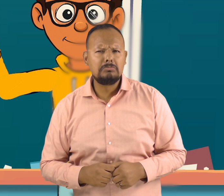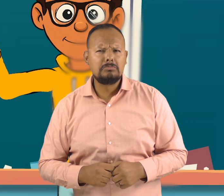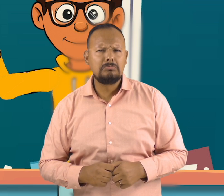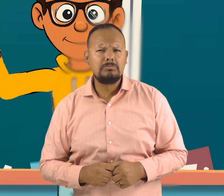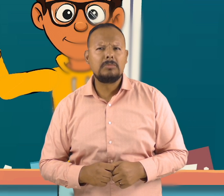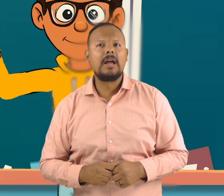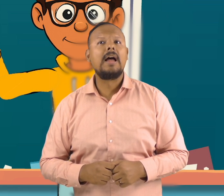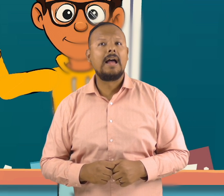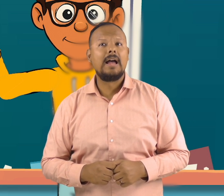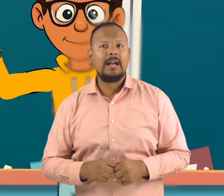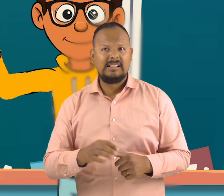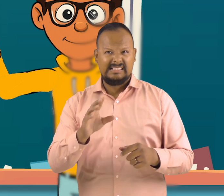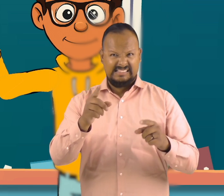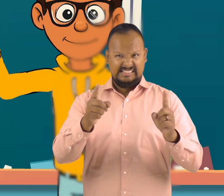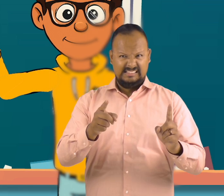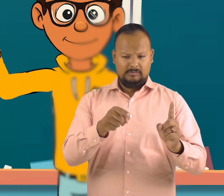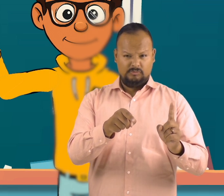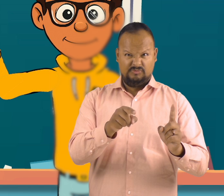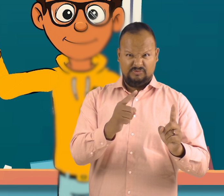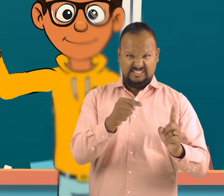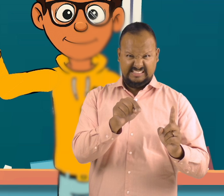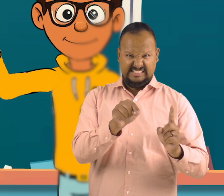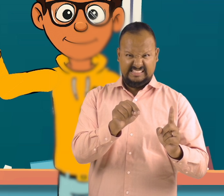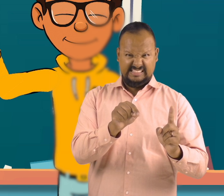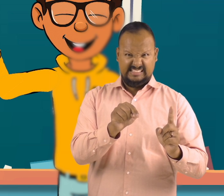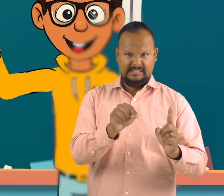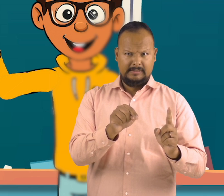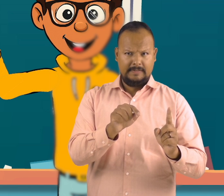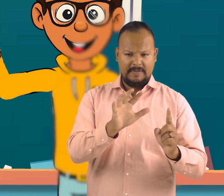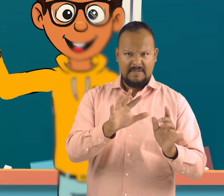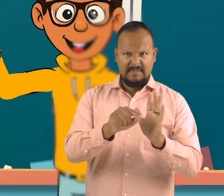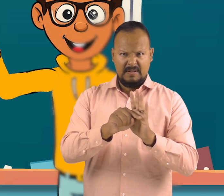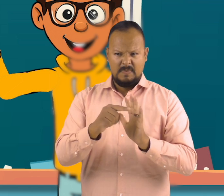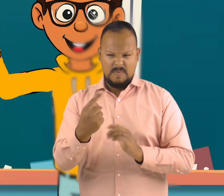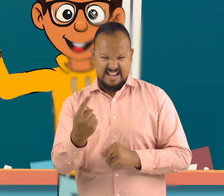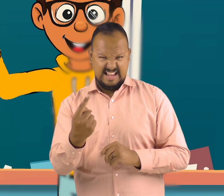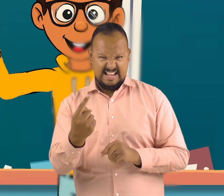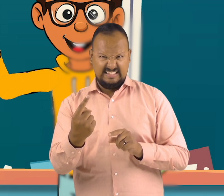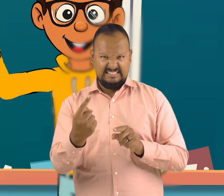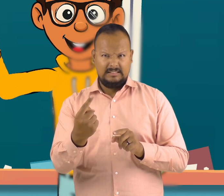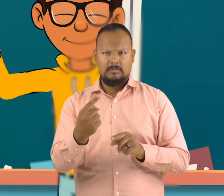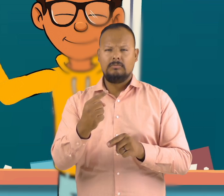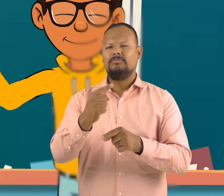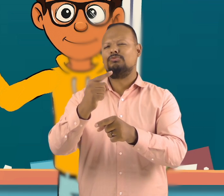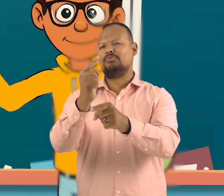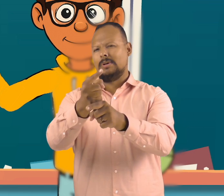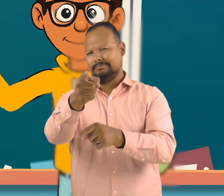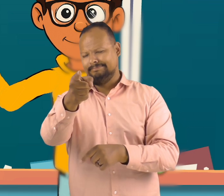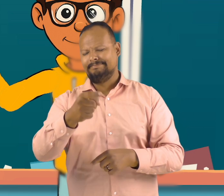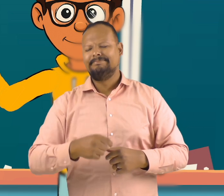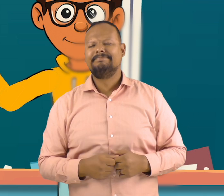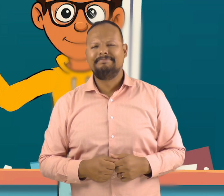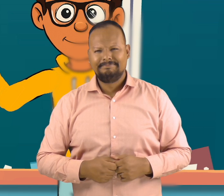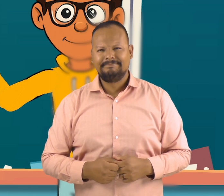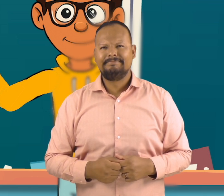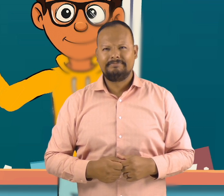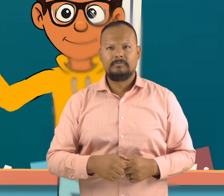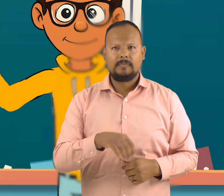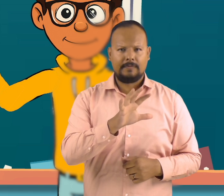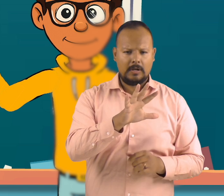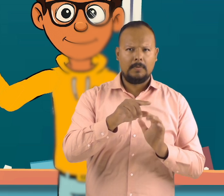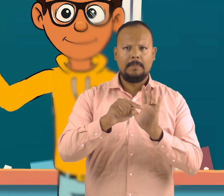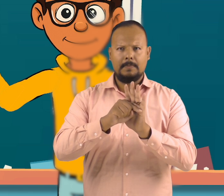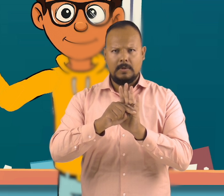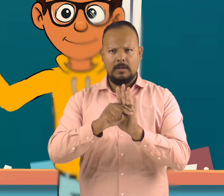figure out the absolute value of 5 minus 11, you are correct. 5 minus 11